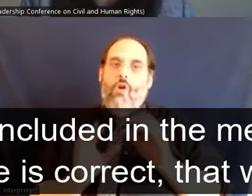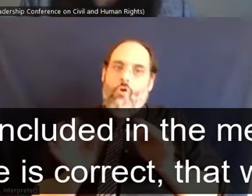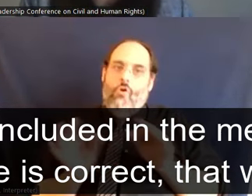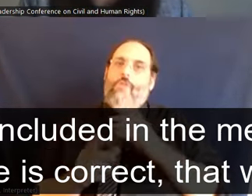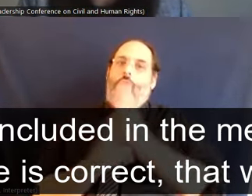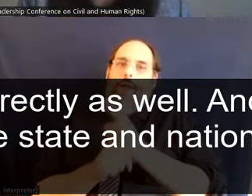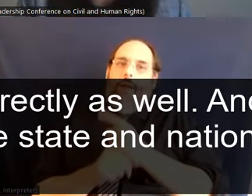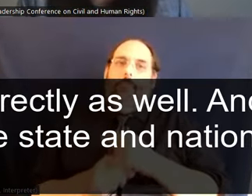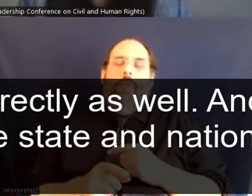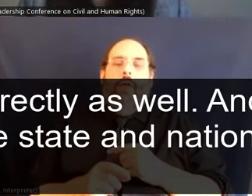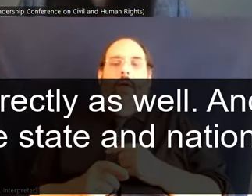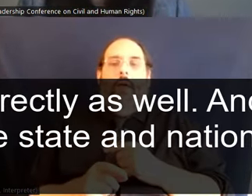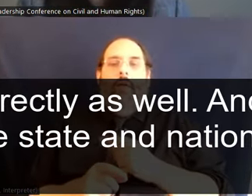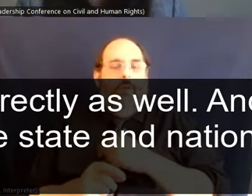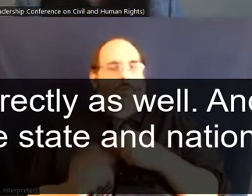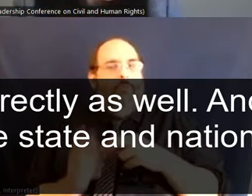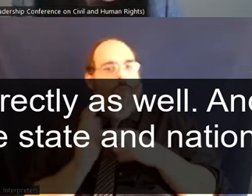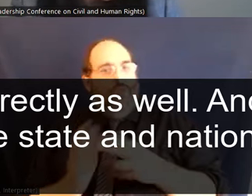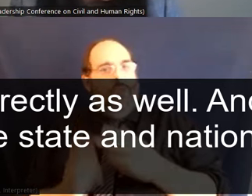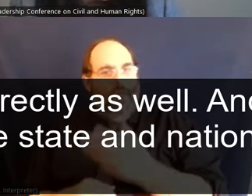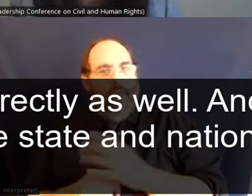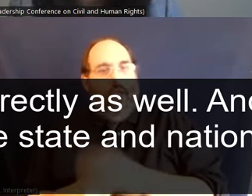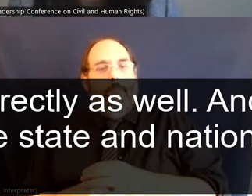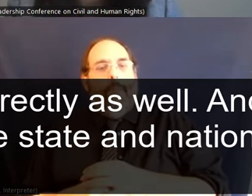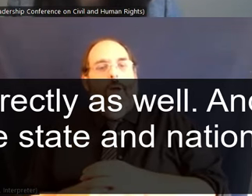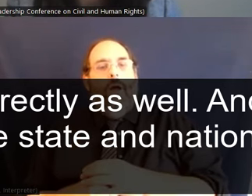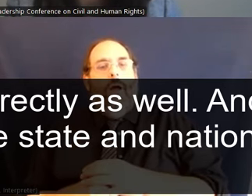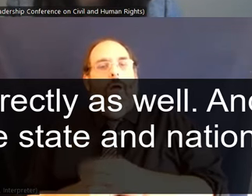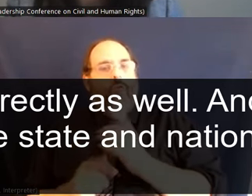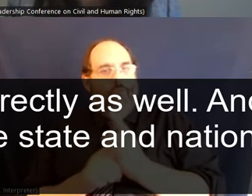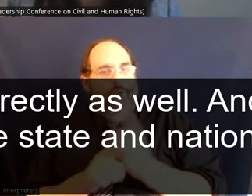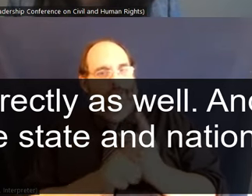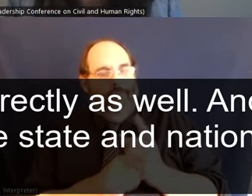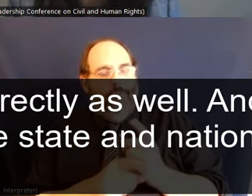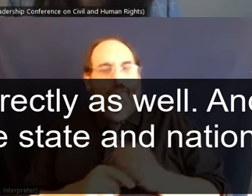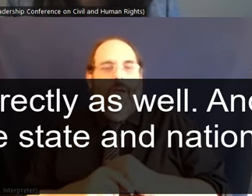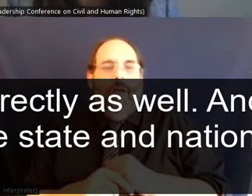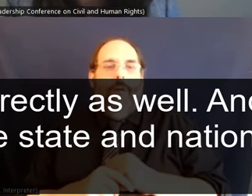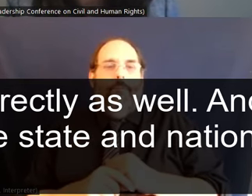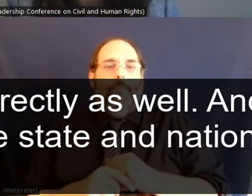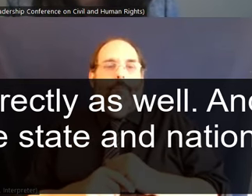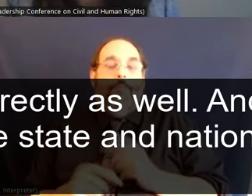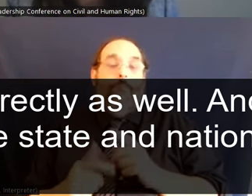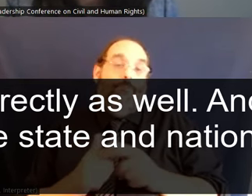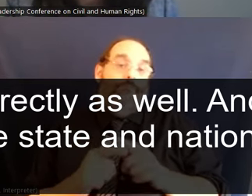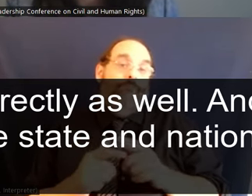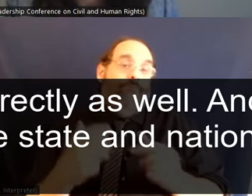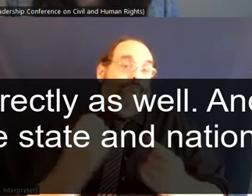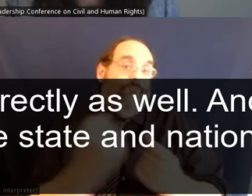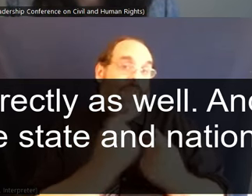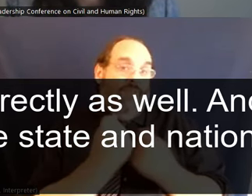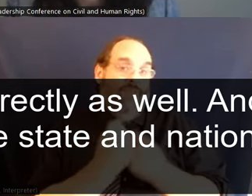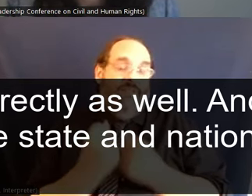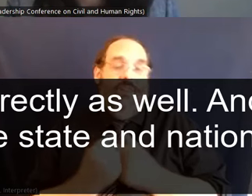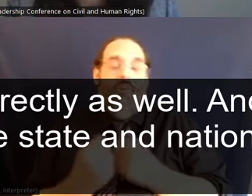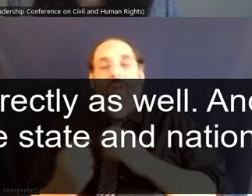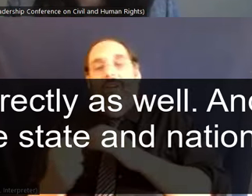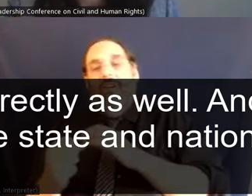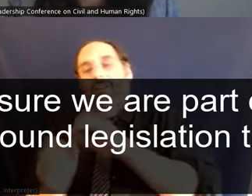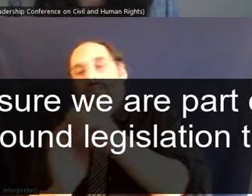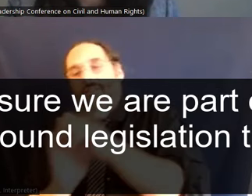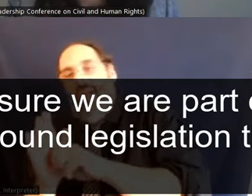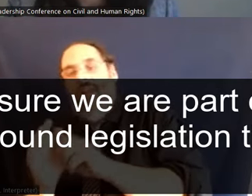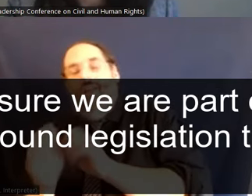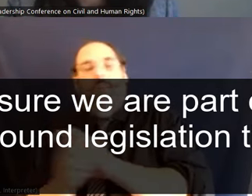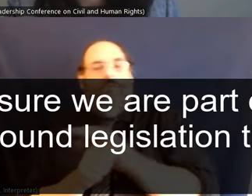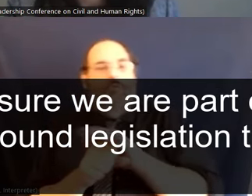correct, that we're represented correctly as well. And then advocacy, right, on the state and national level, local